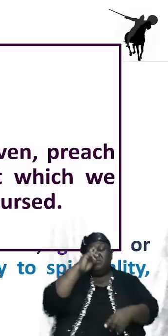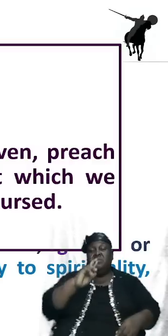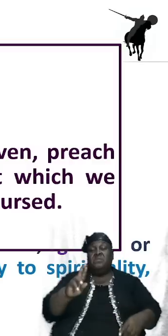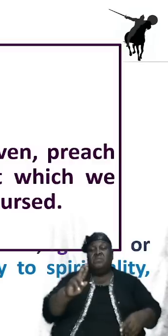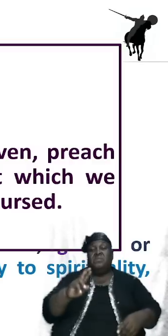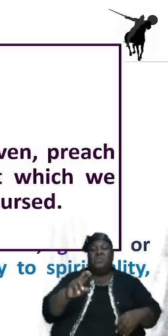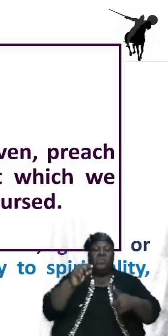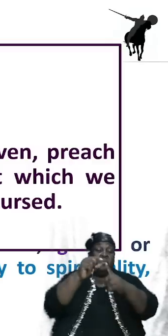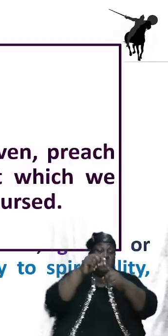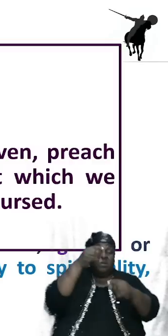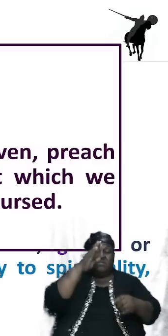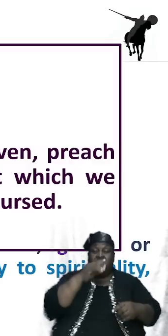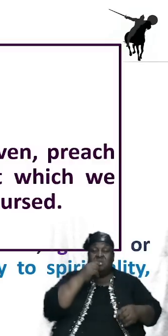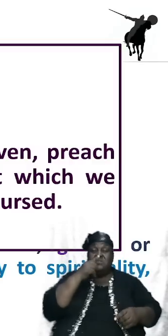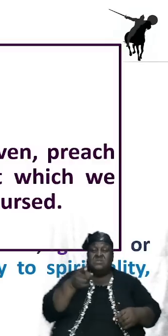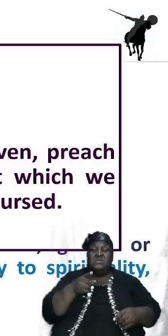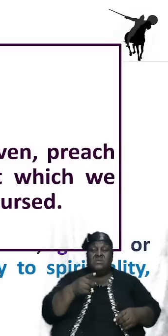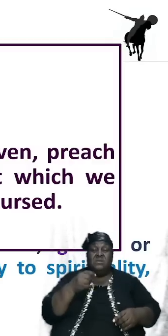He said, if I do this,